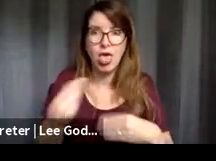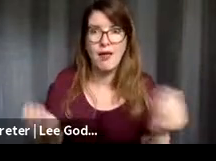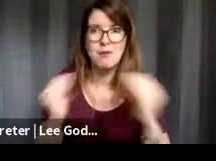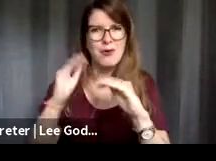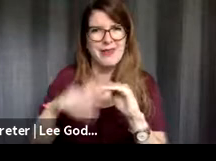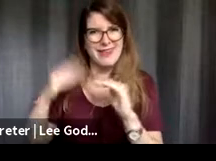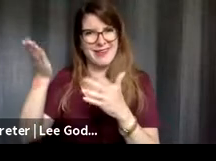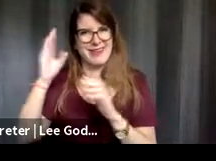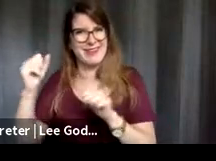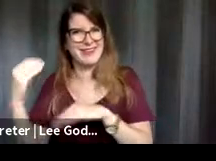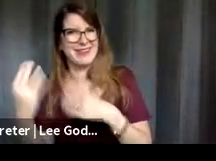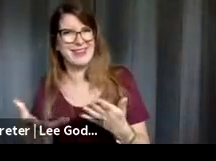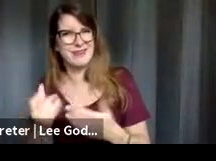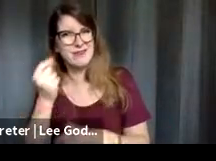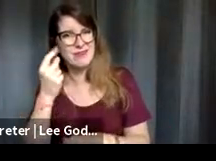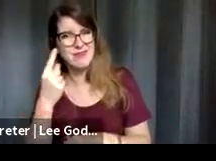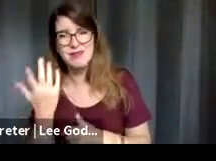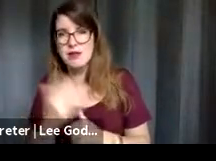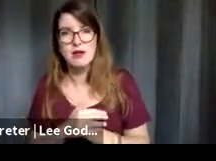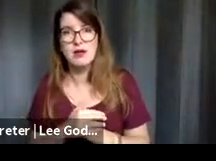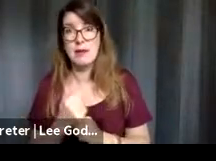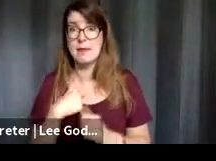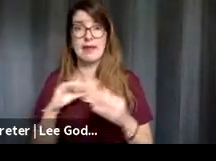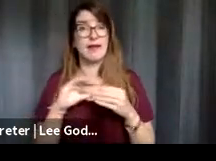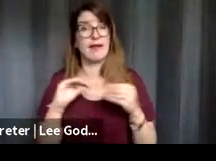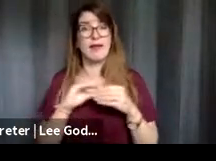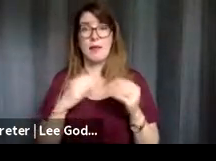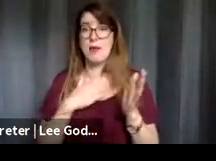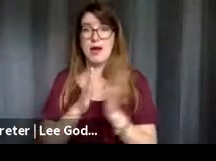seen. Now, again, I know me talking about this, my